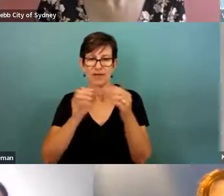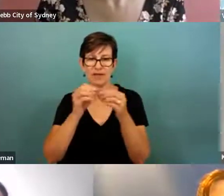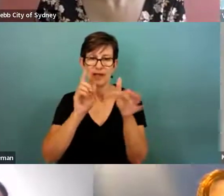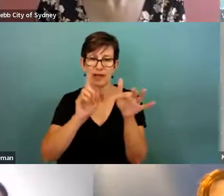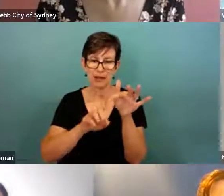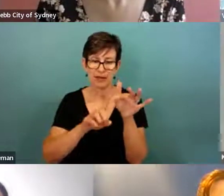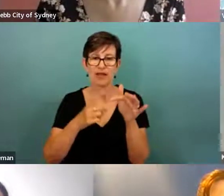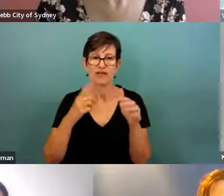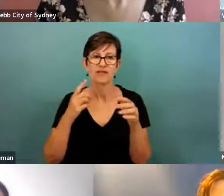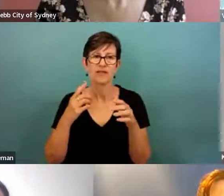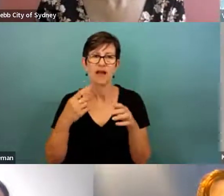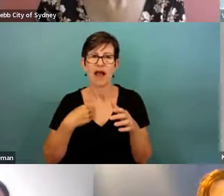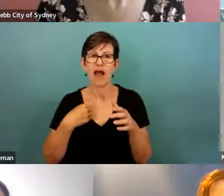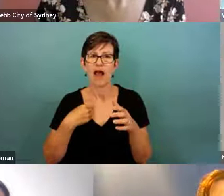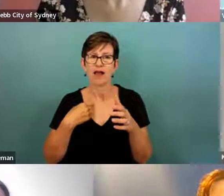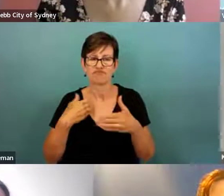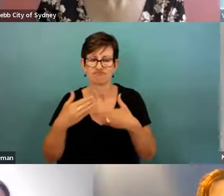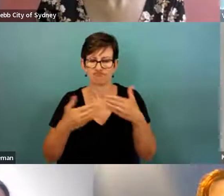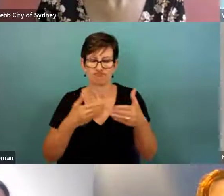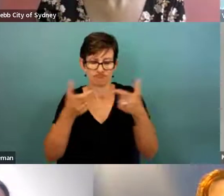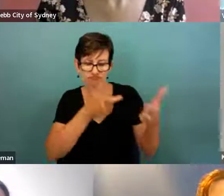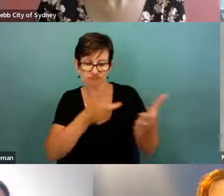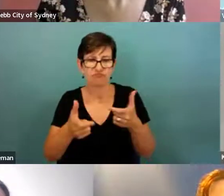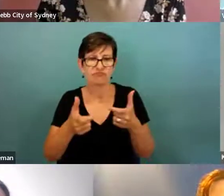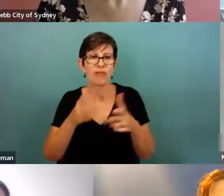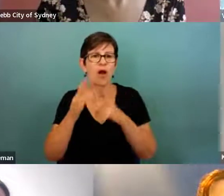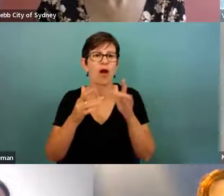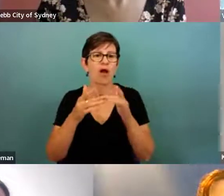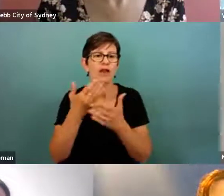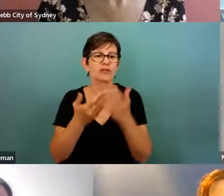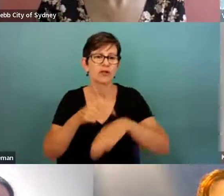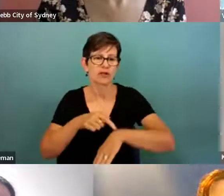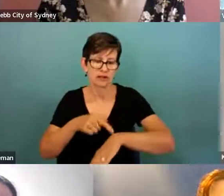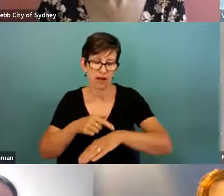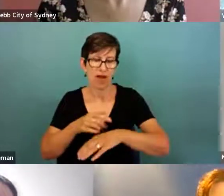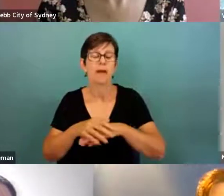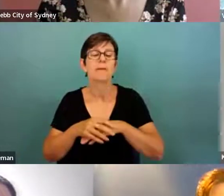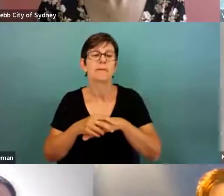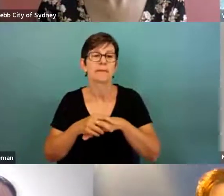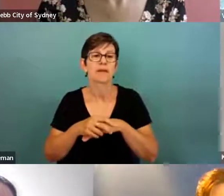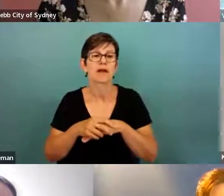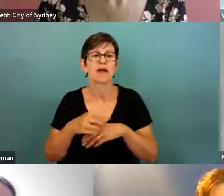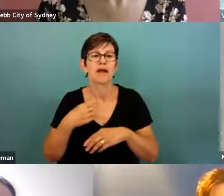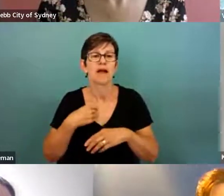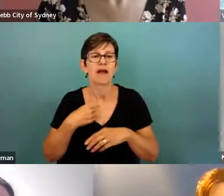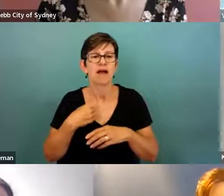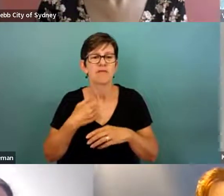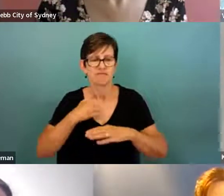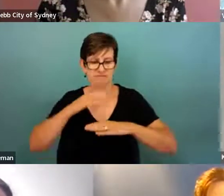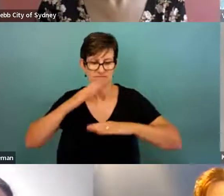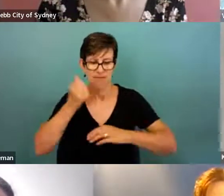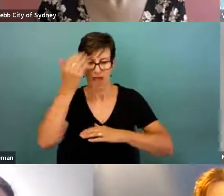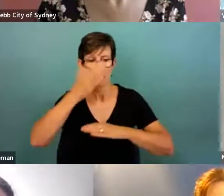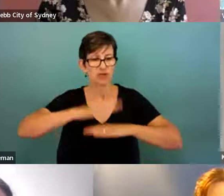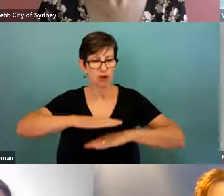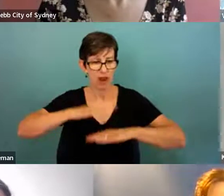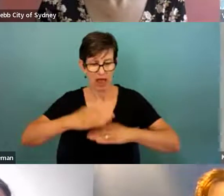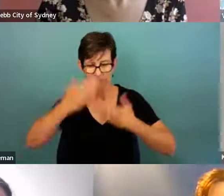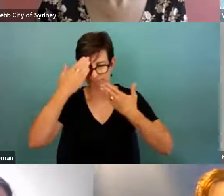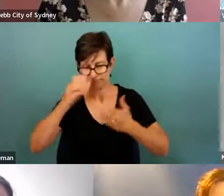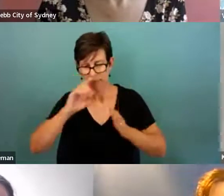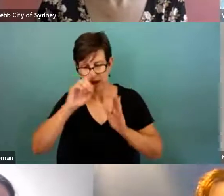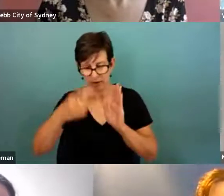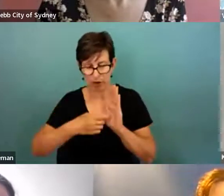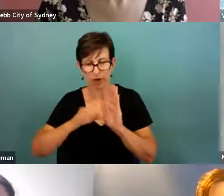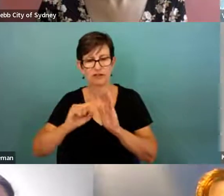online Storytime programme. I'm speaking to you from the lands of the Ngunnawal and the Ngambri people, whom I acknowledge as the